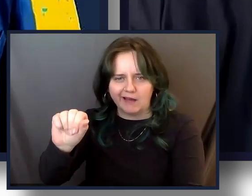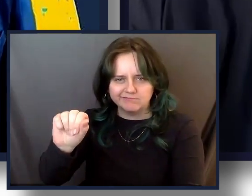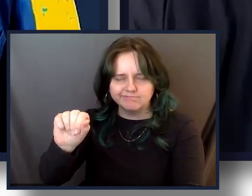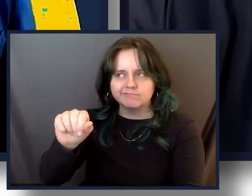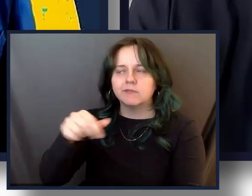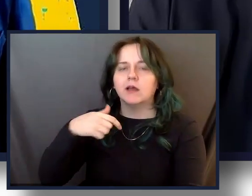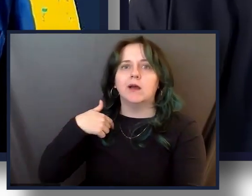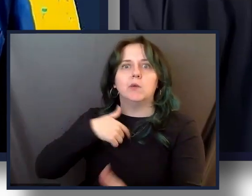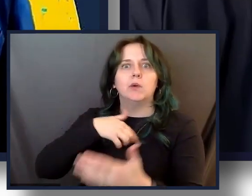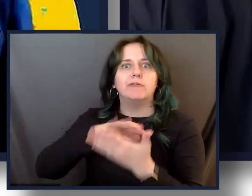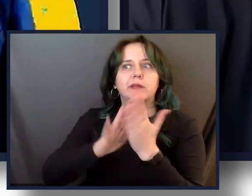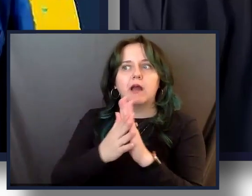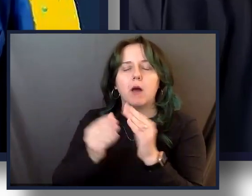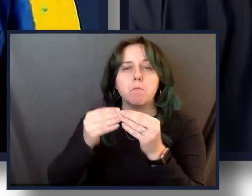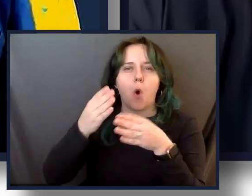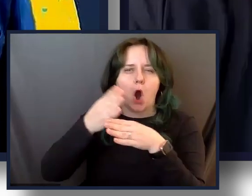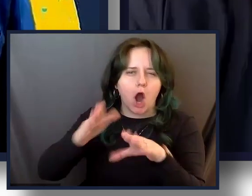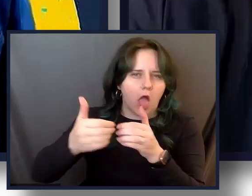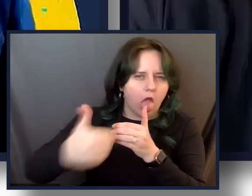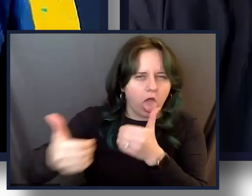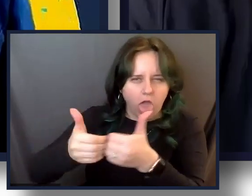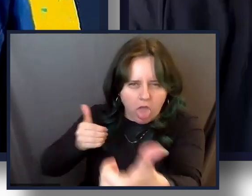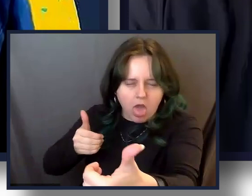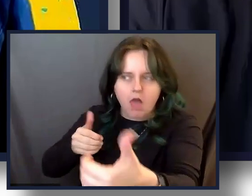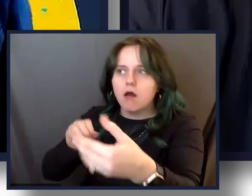more angry, more